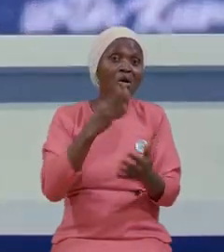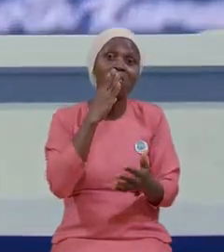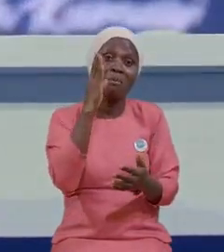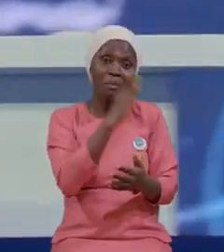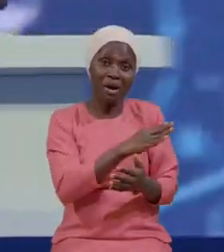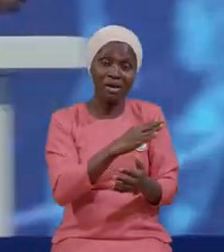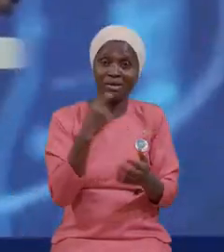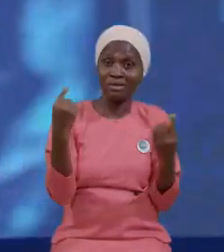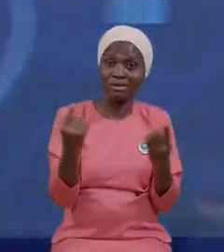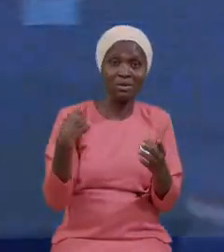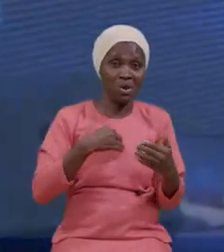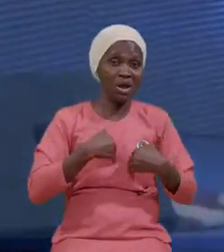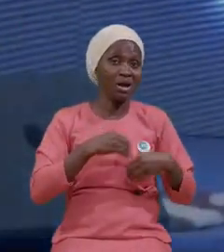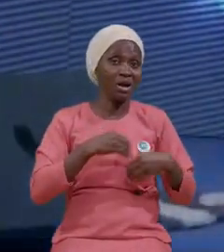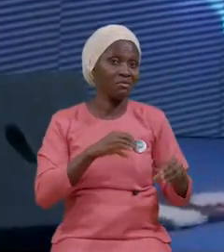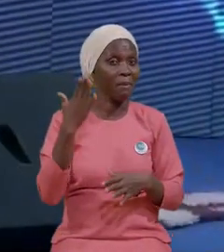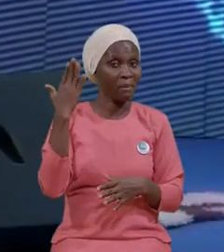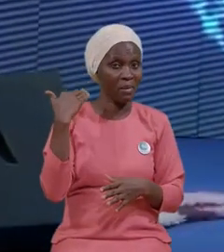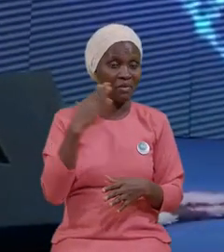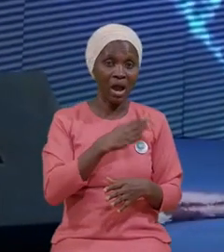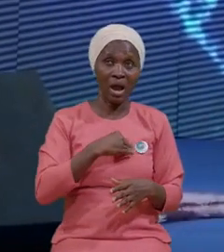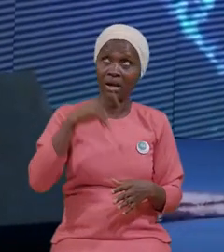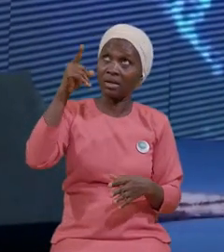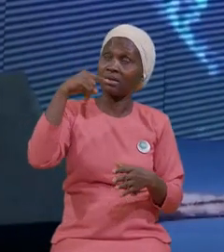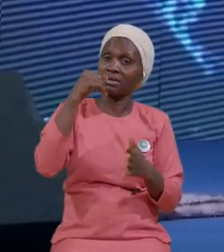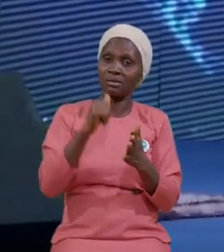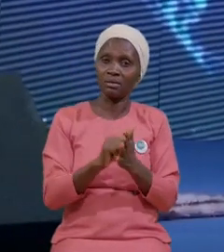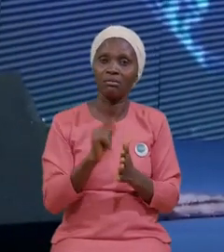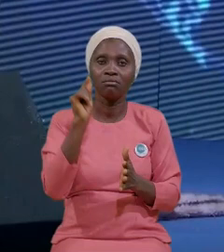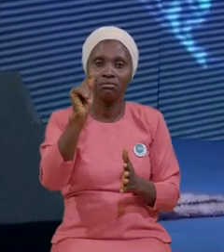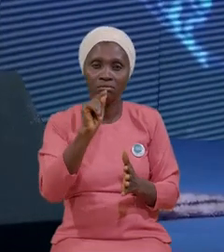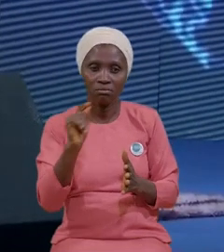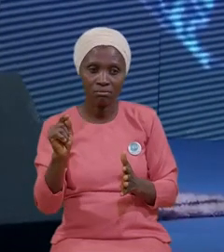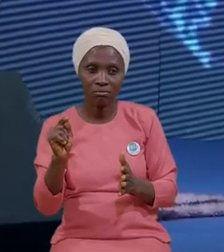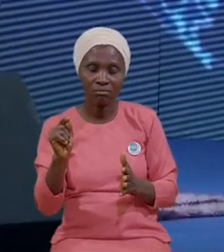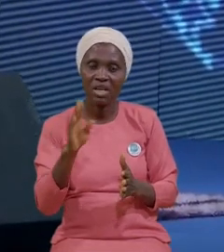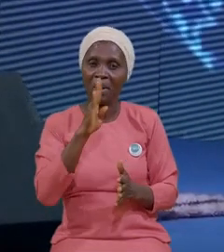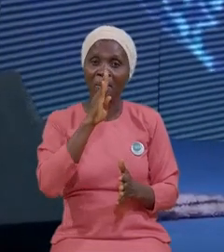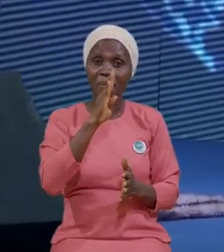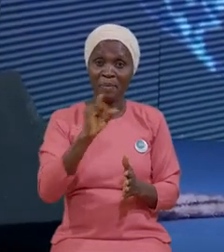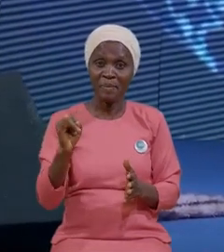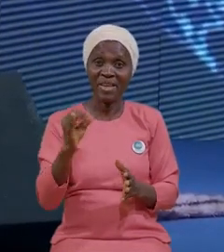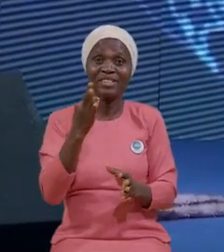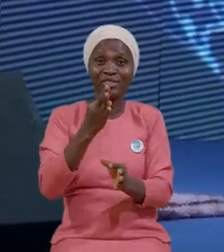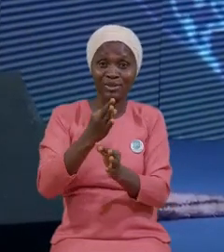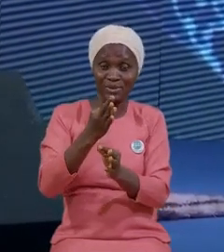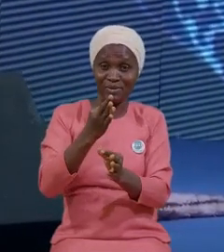done. And it says, therefore, being justified by faith.